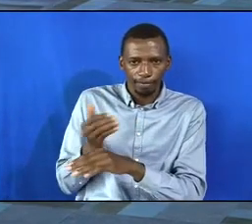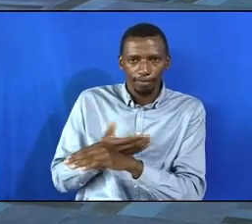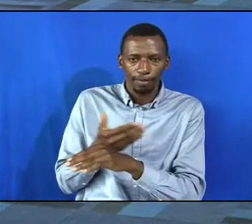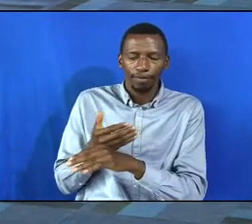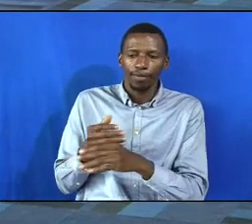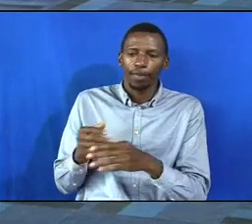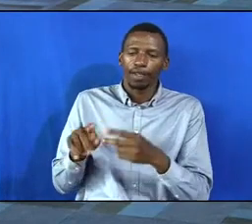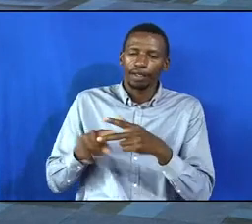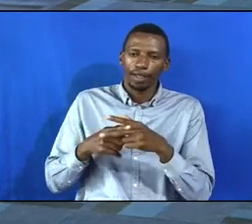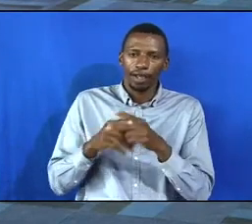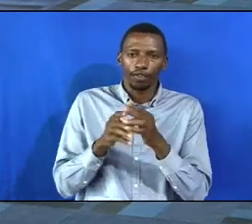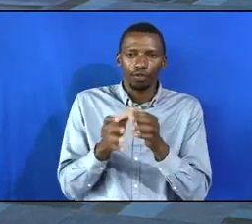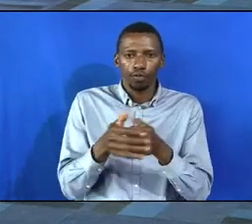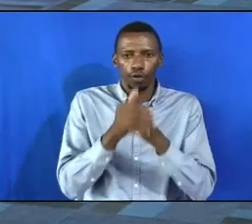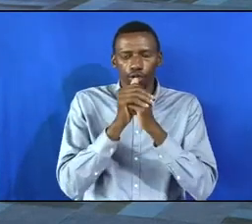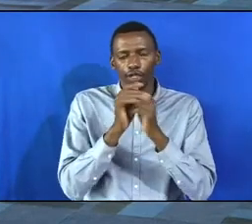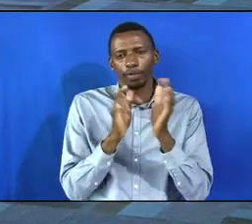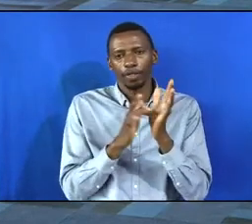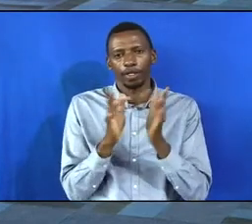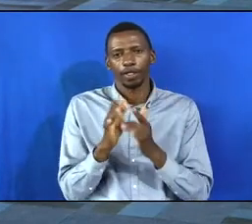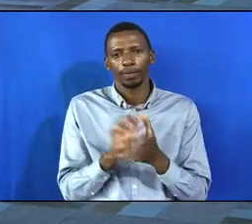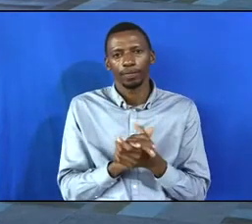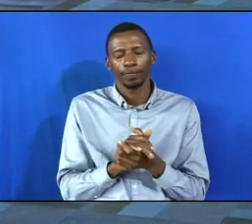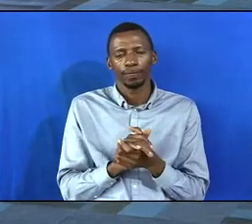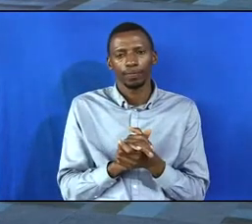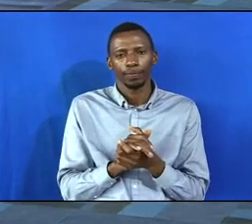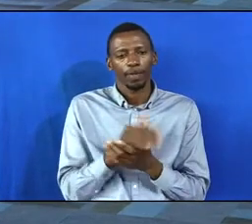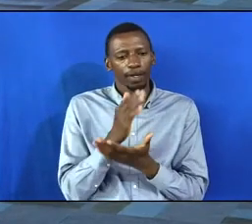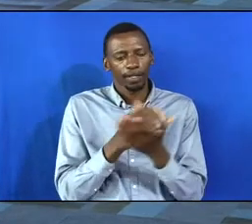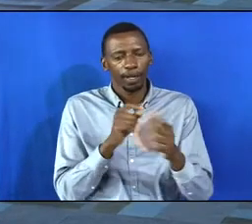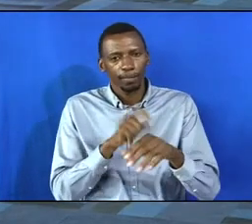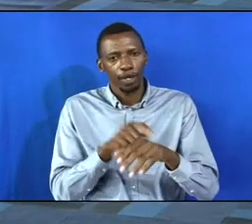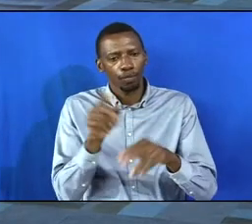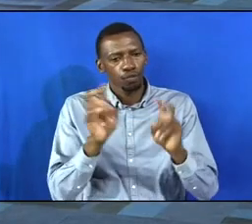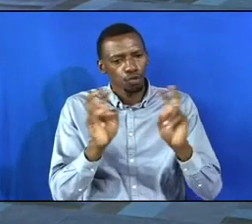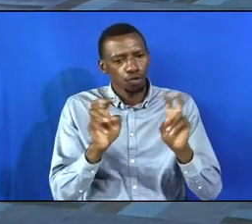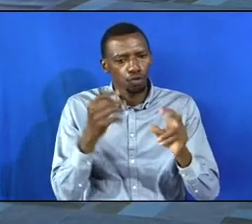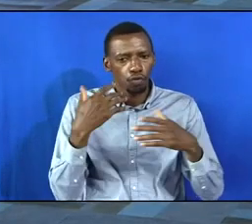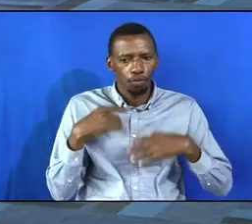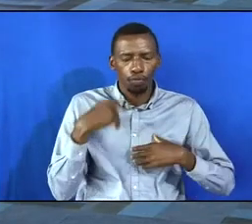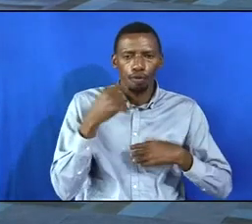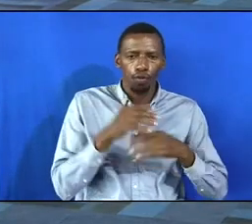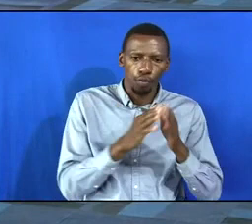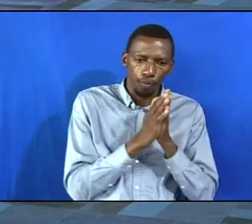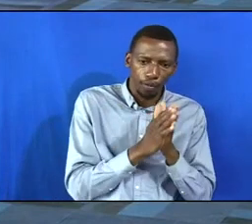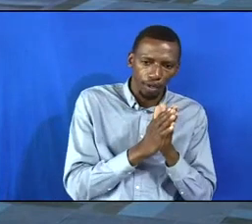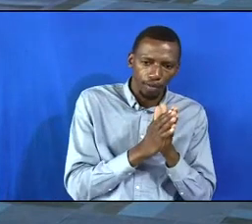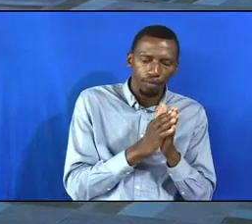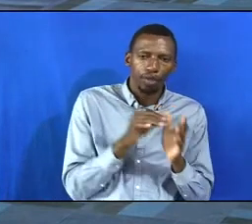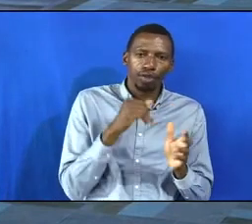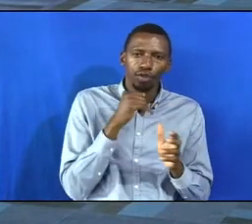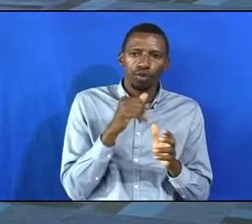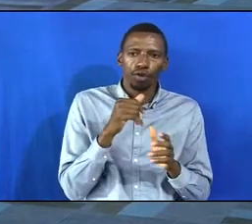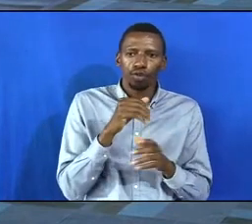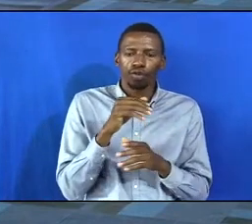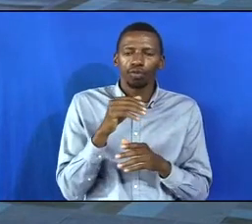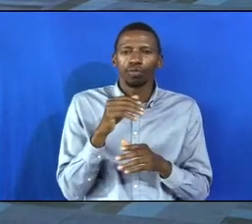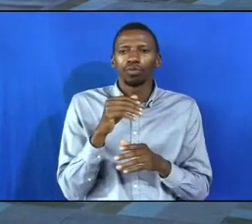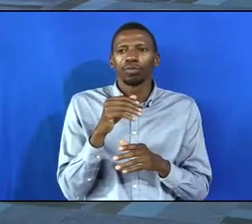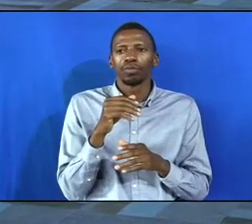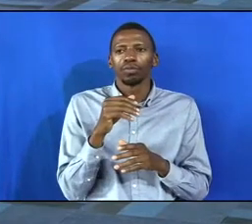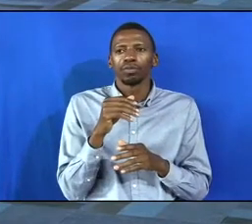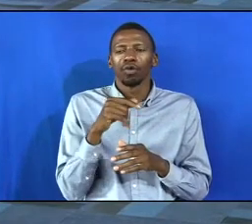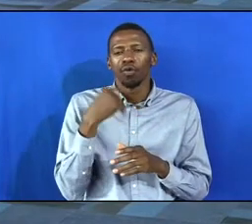are times you're looking for people who pray, not even those who preach or even who sing. So I looked for all the prayer bands and I told them, Moindi is